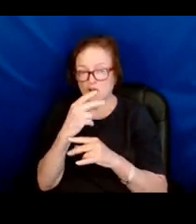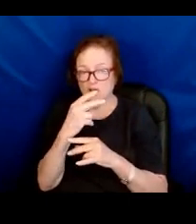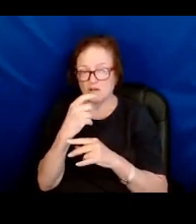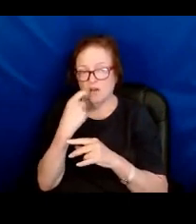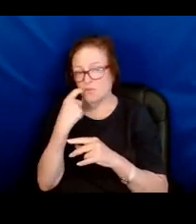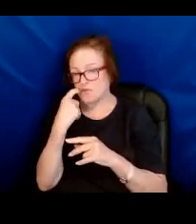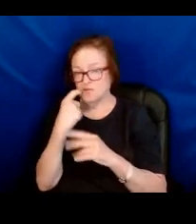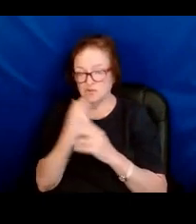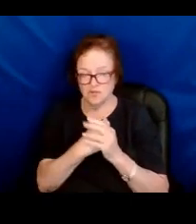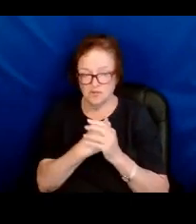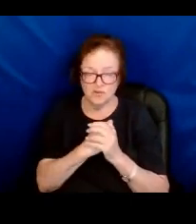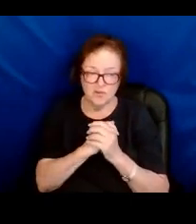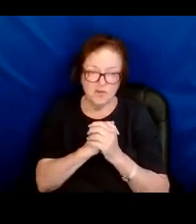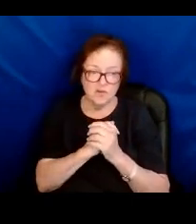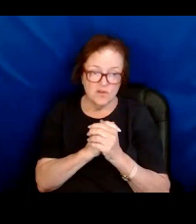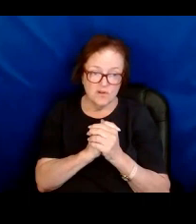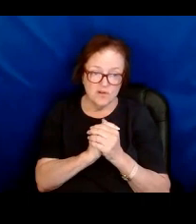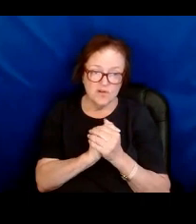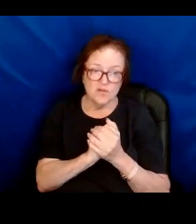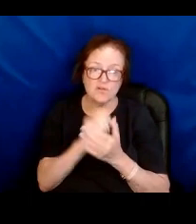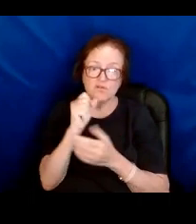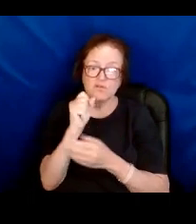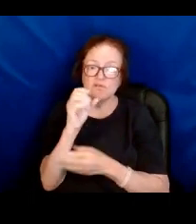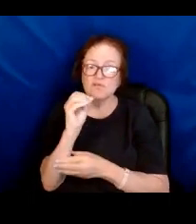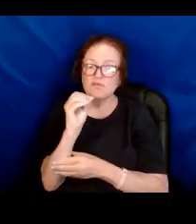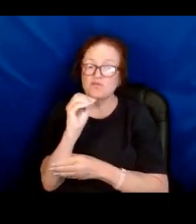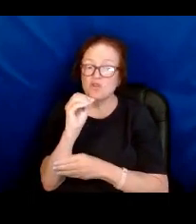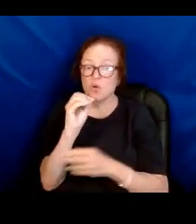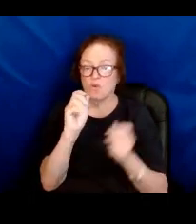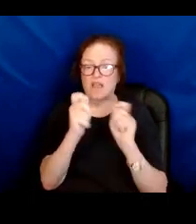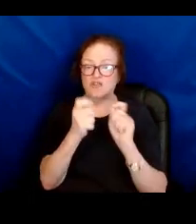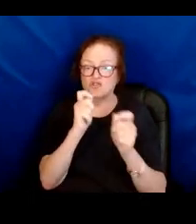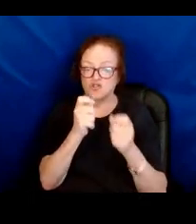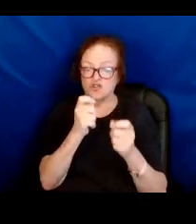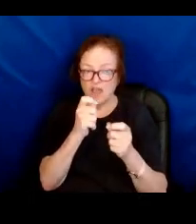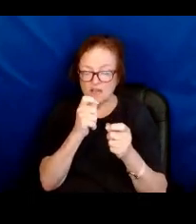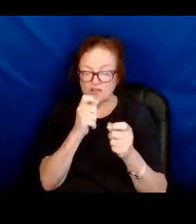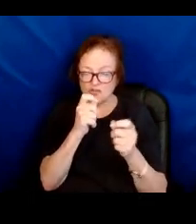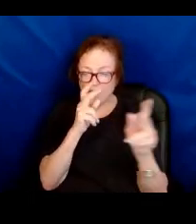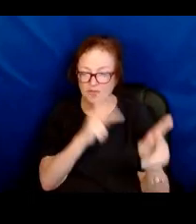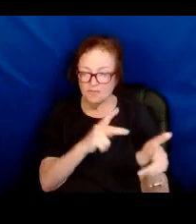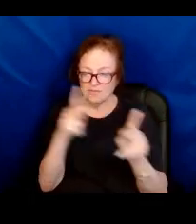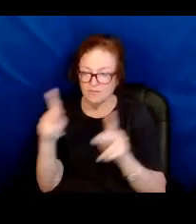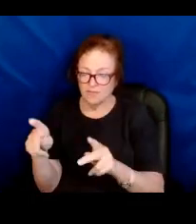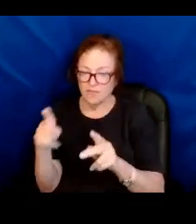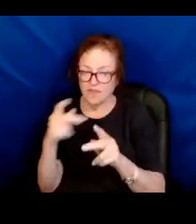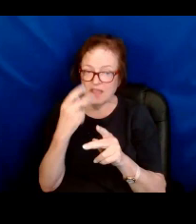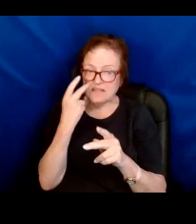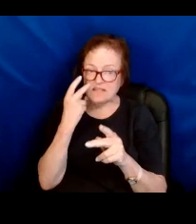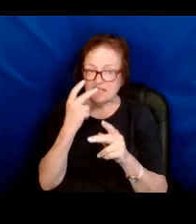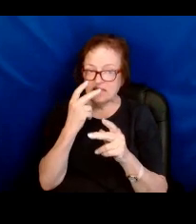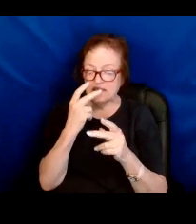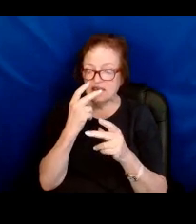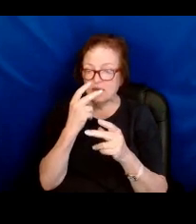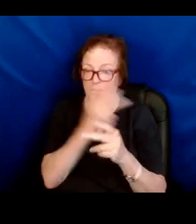So if we try and sort of adjust, this and look at the state hospitals patients served over